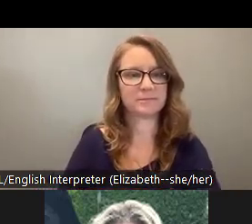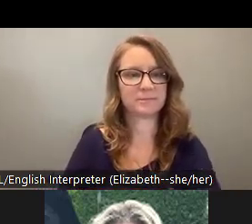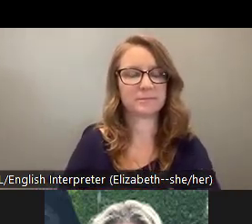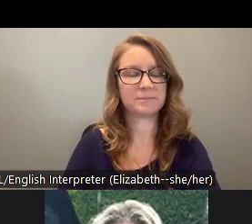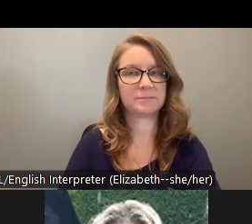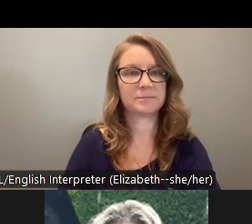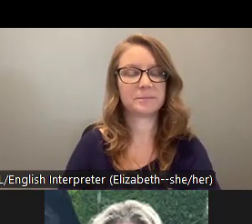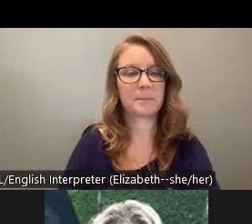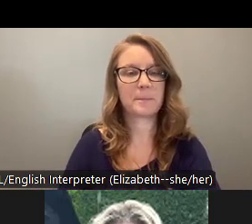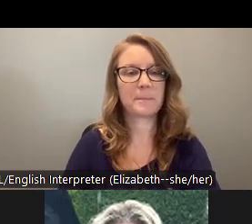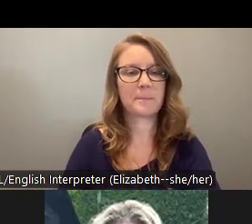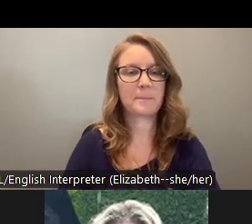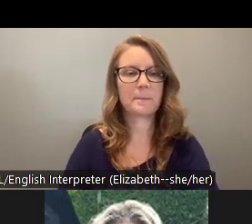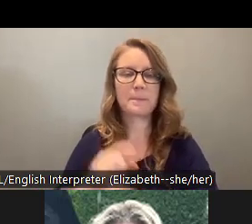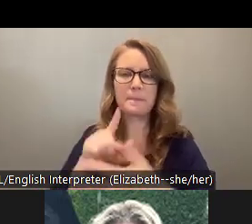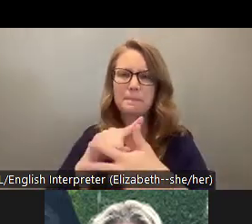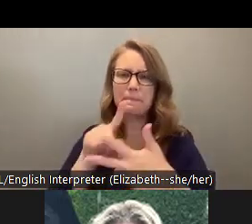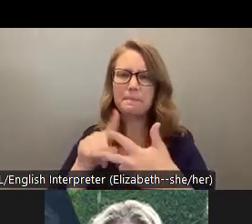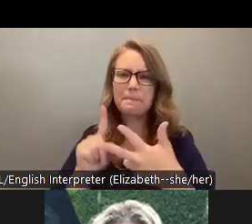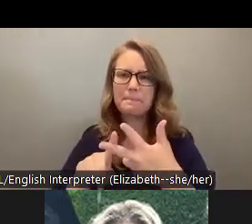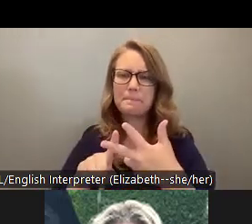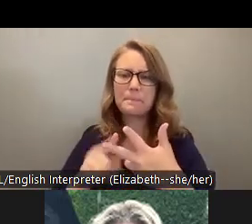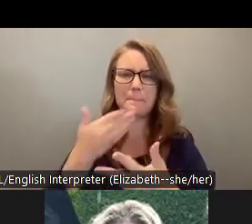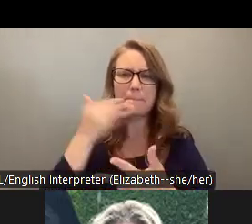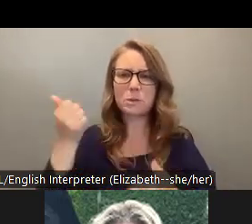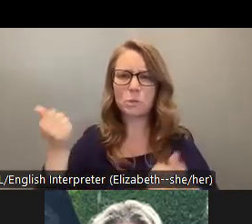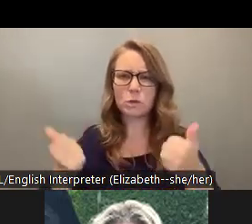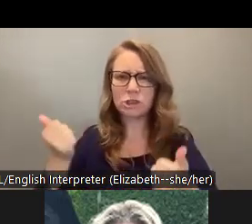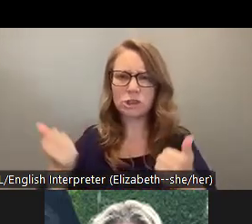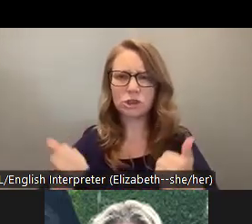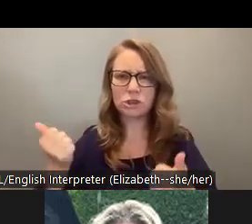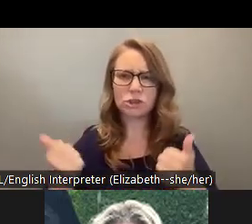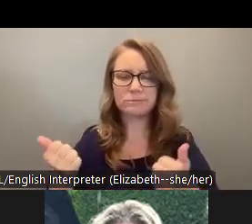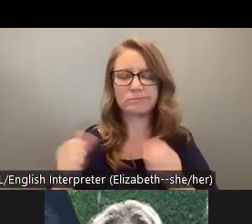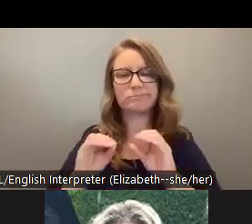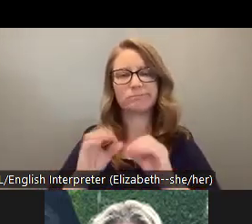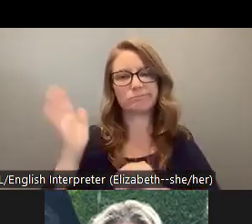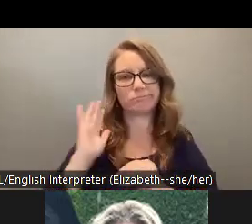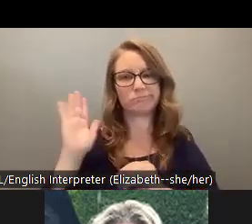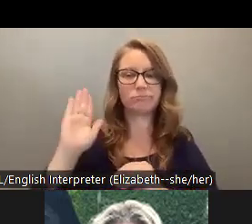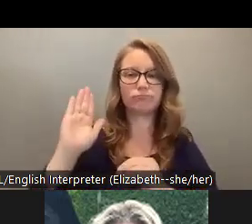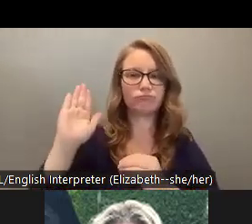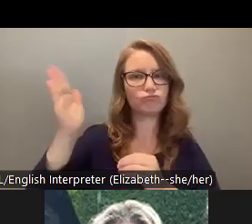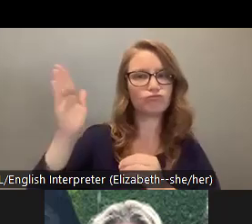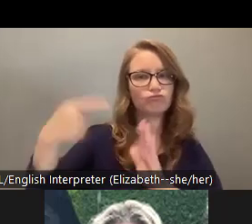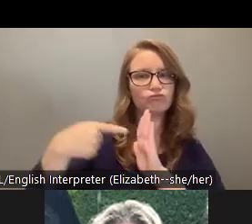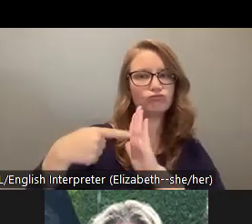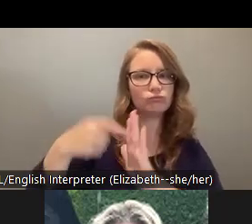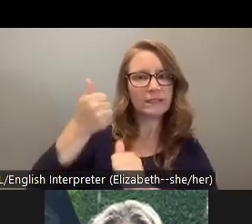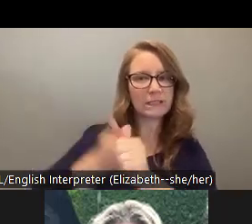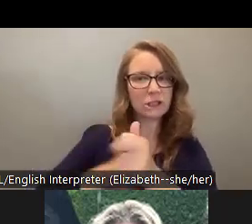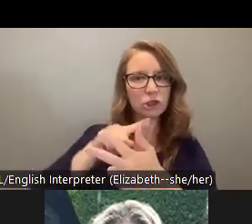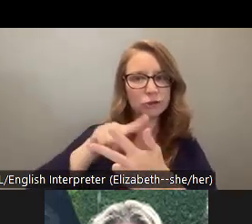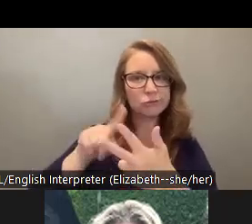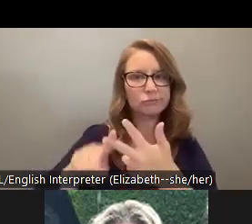And then which option is better? So obviously you guys were presented all three options, kind of represented the description of